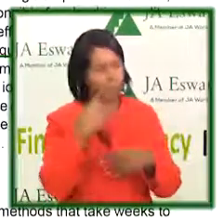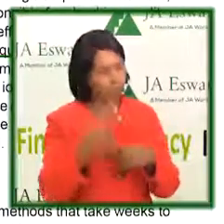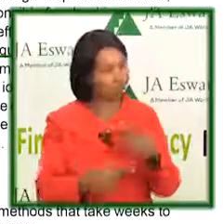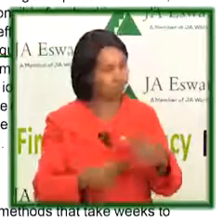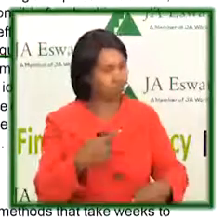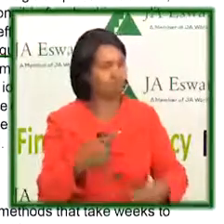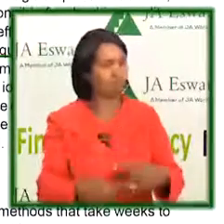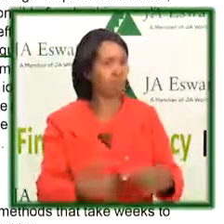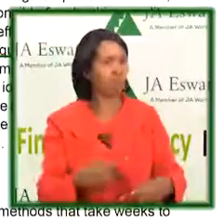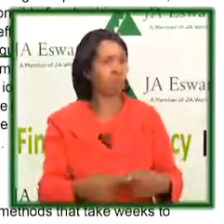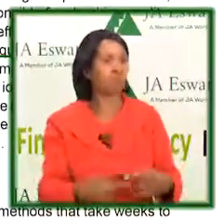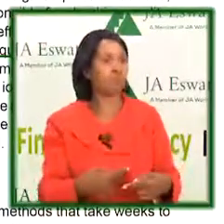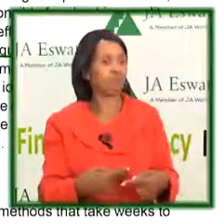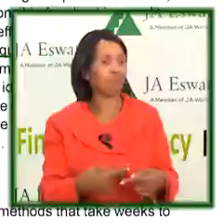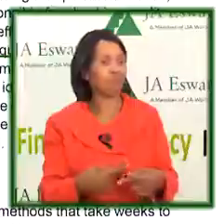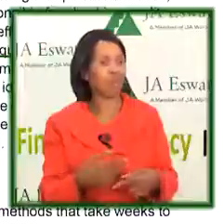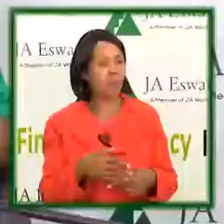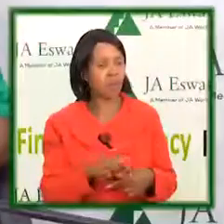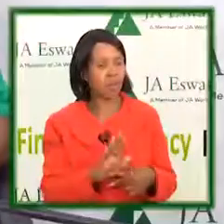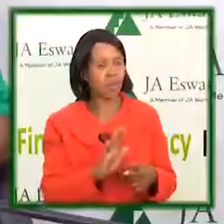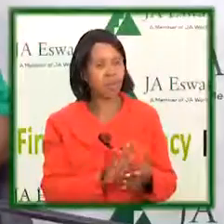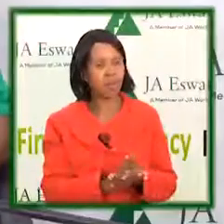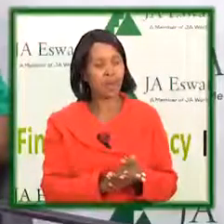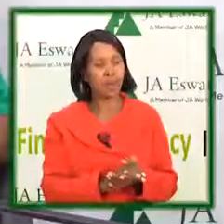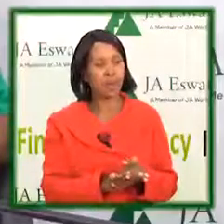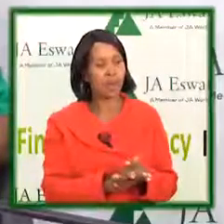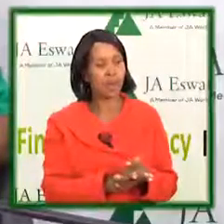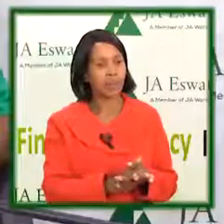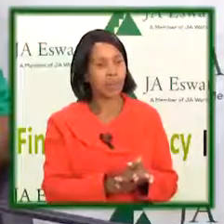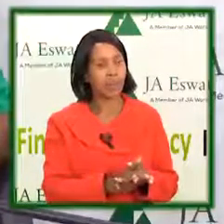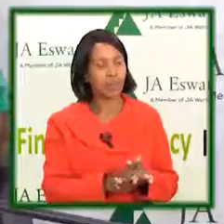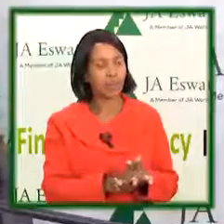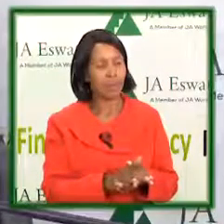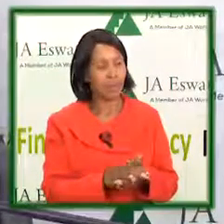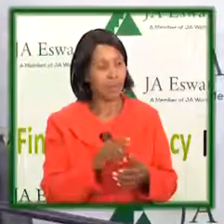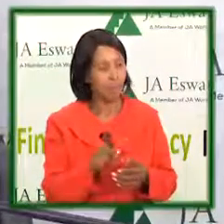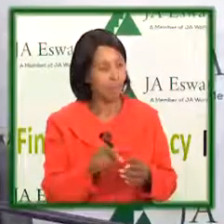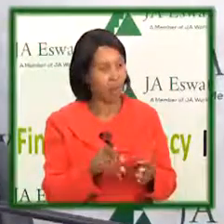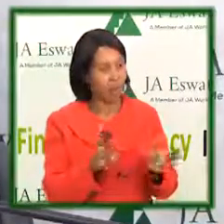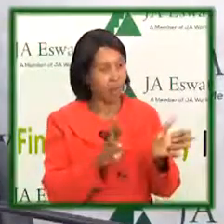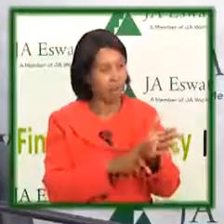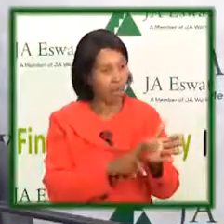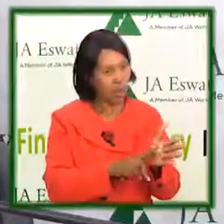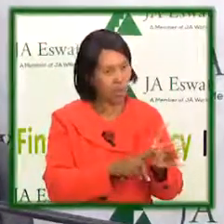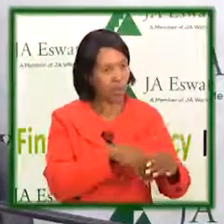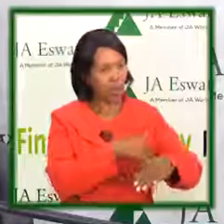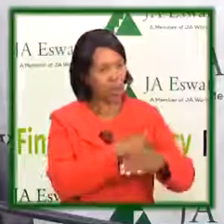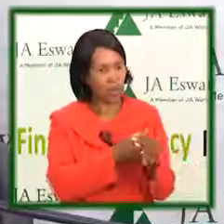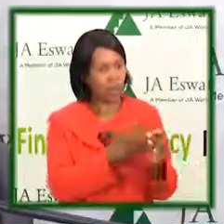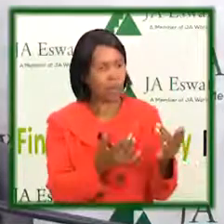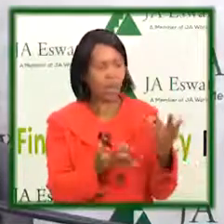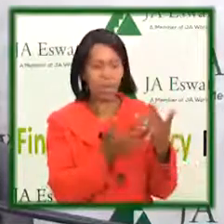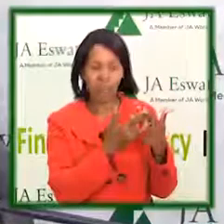and frequency of defects. This will help your department, the production